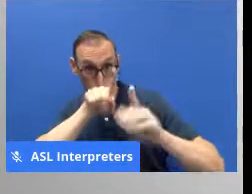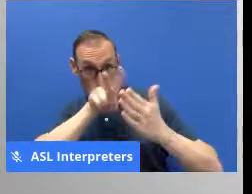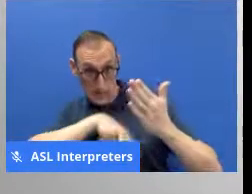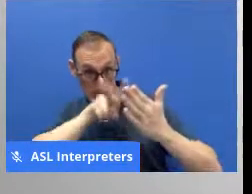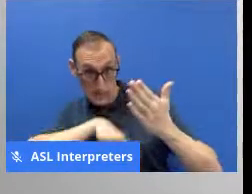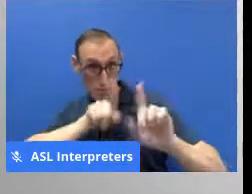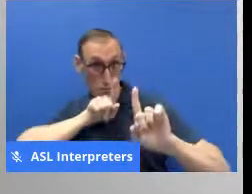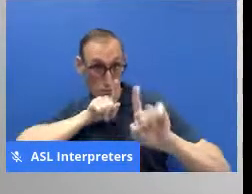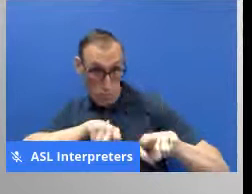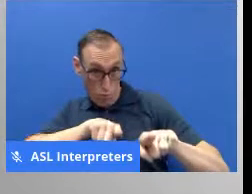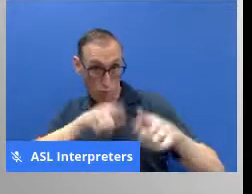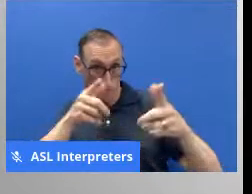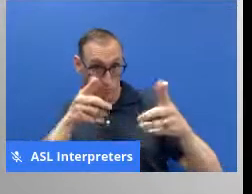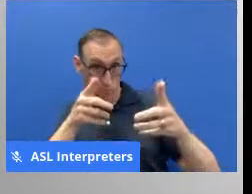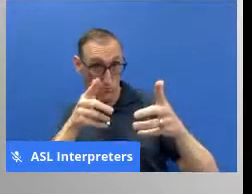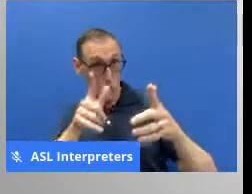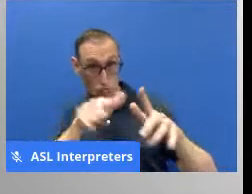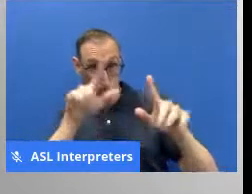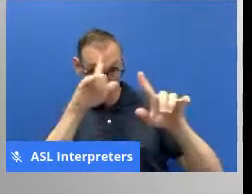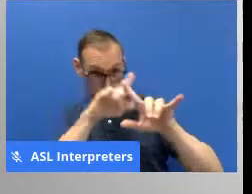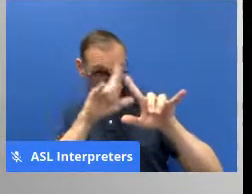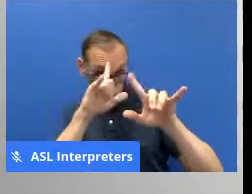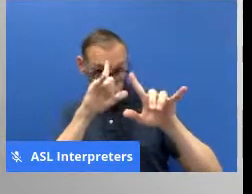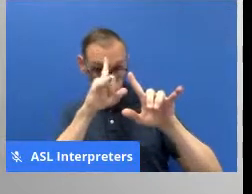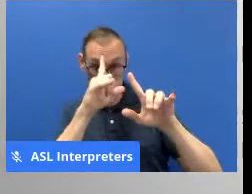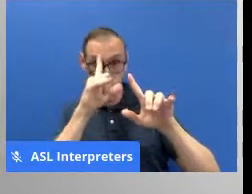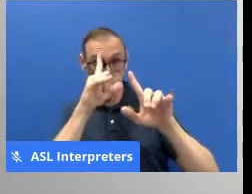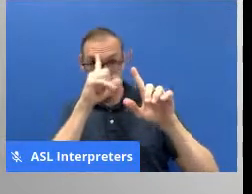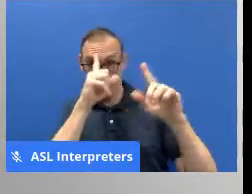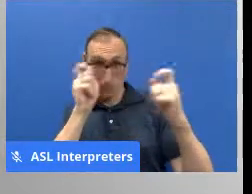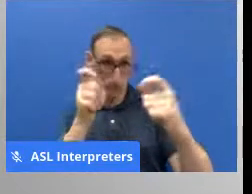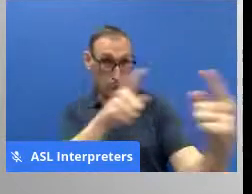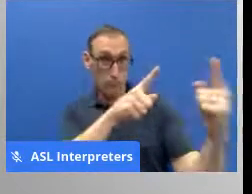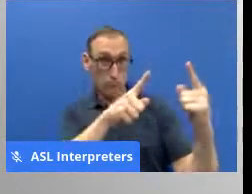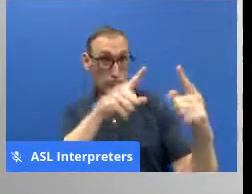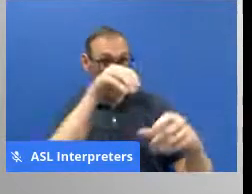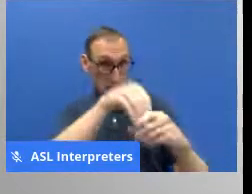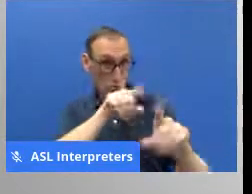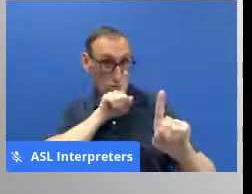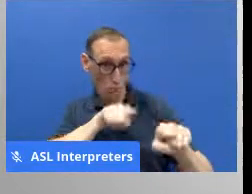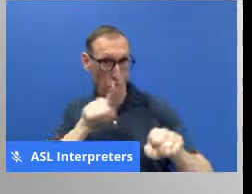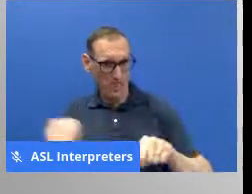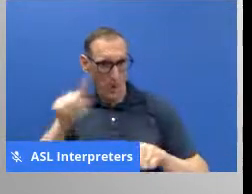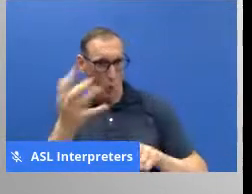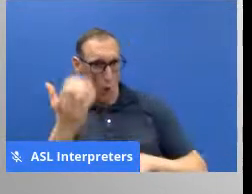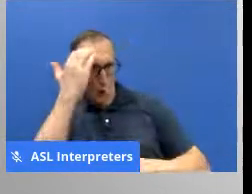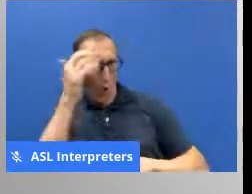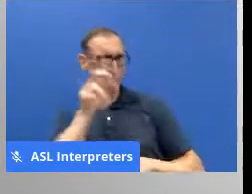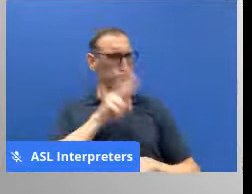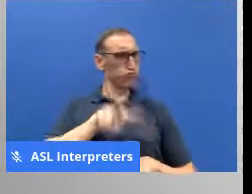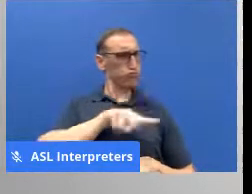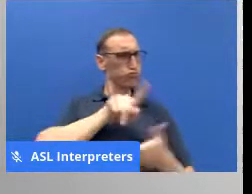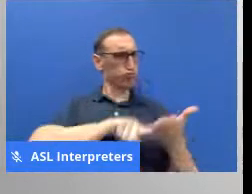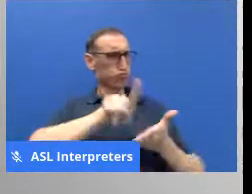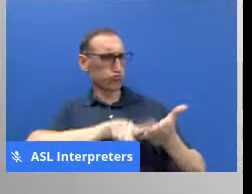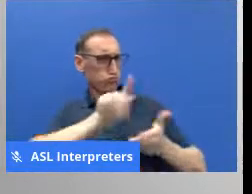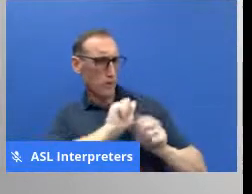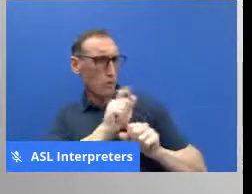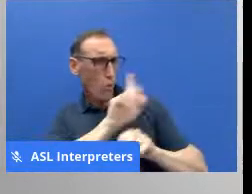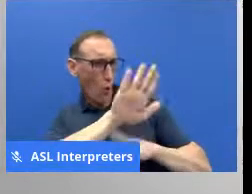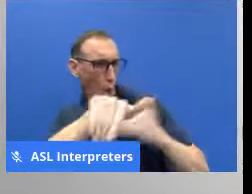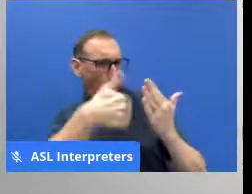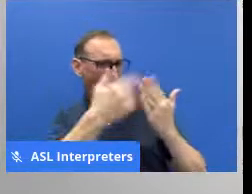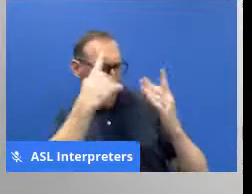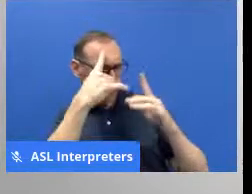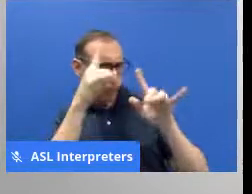you are all on the same page with what is in the report. And one thing that I want everyone to note, and